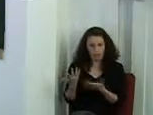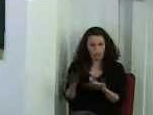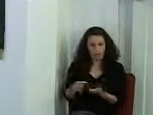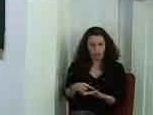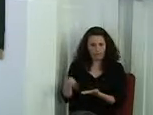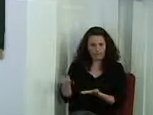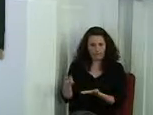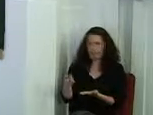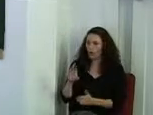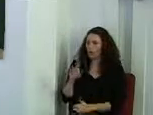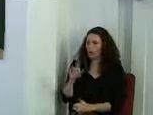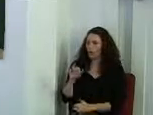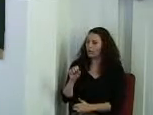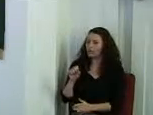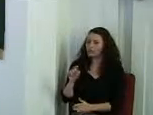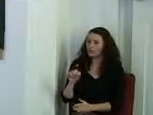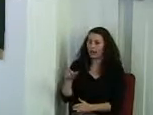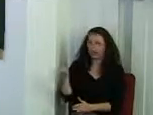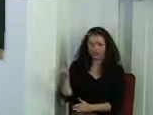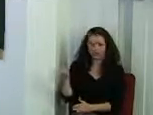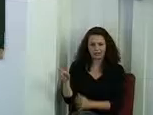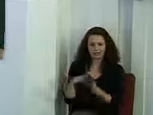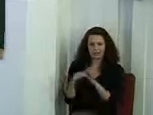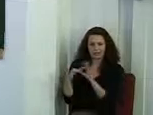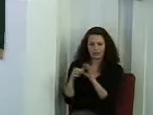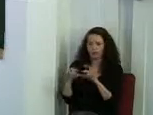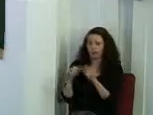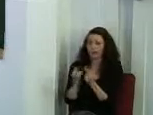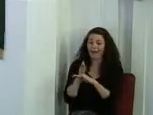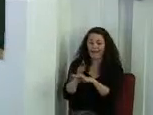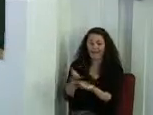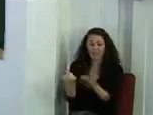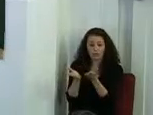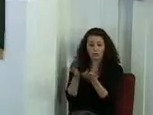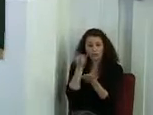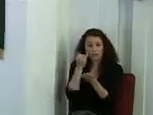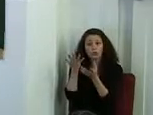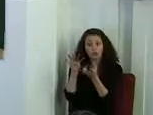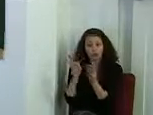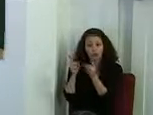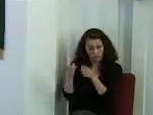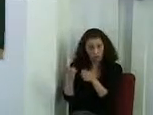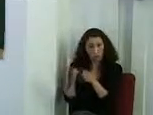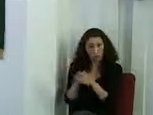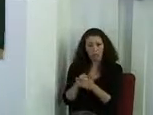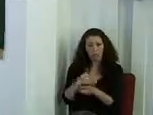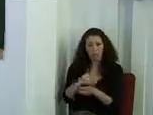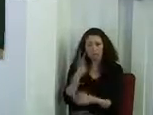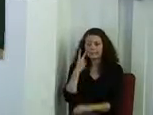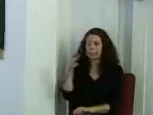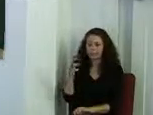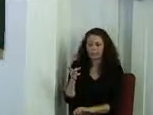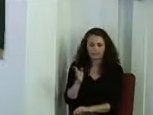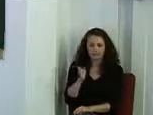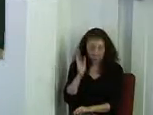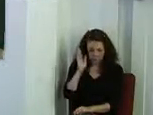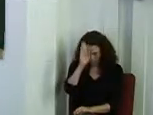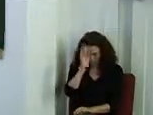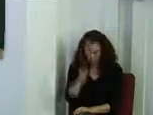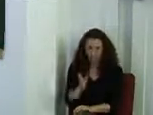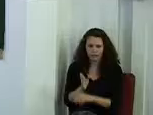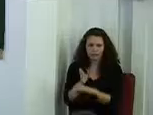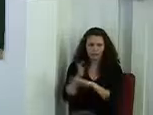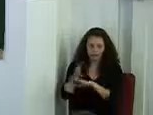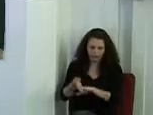and Crystal, she'll be in the fellowship room after worship, and if you would like to go, please do see her directly after worship this